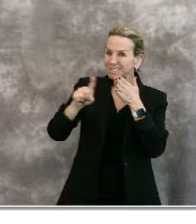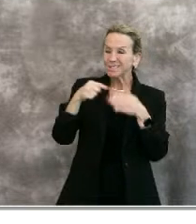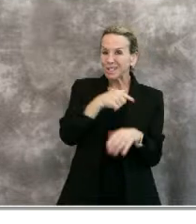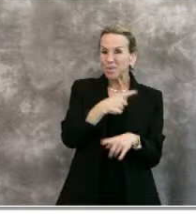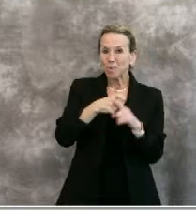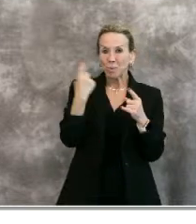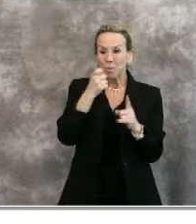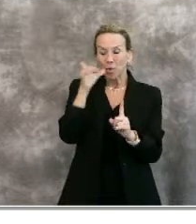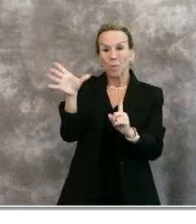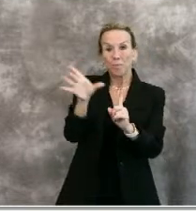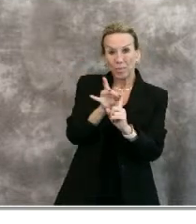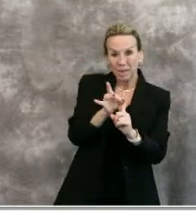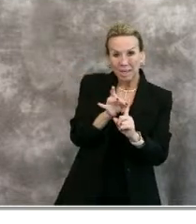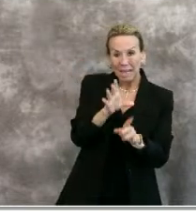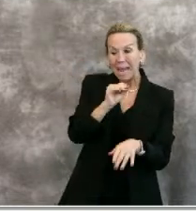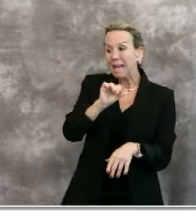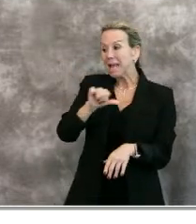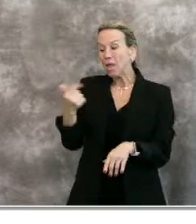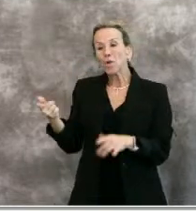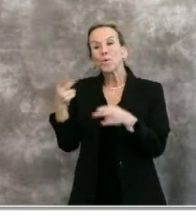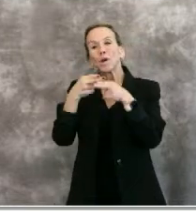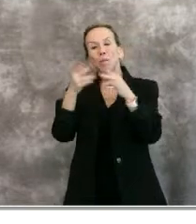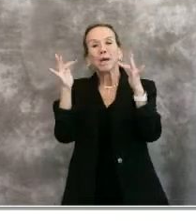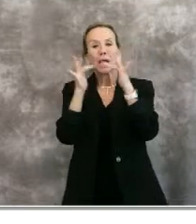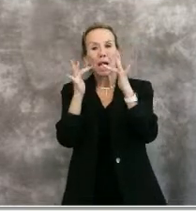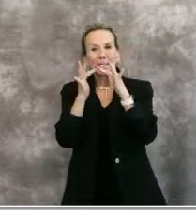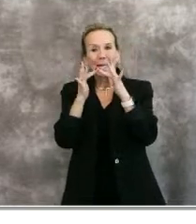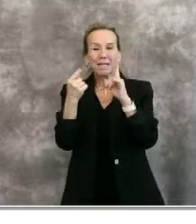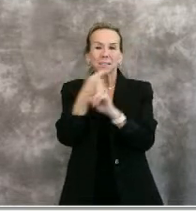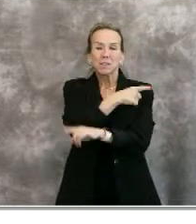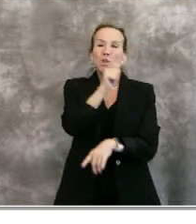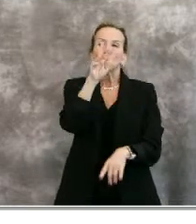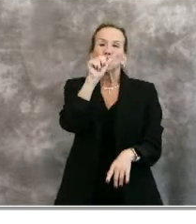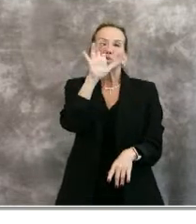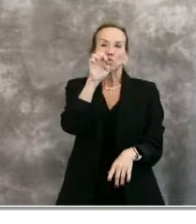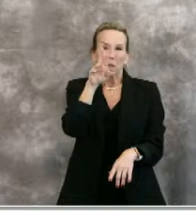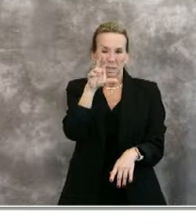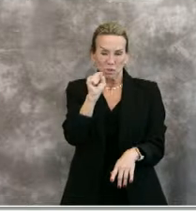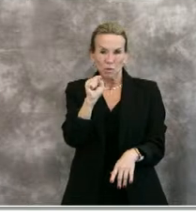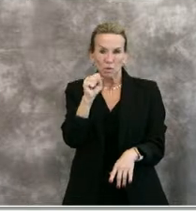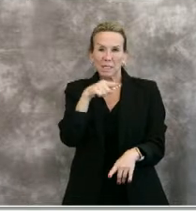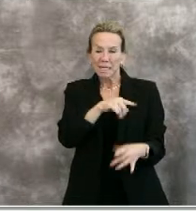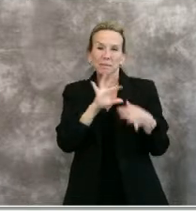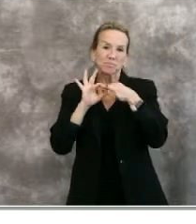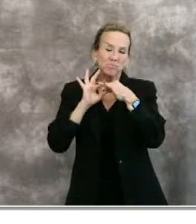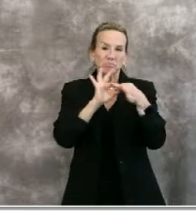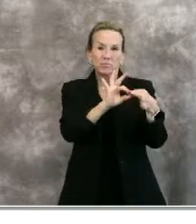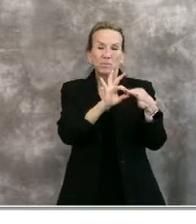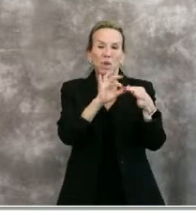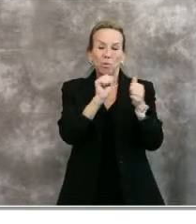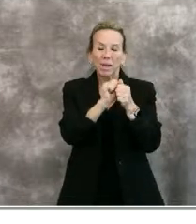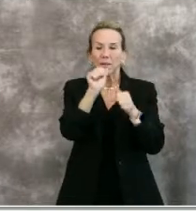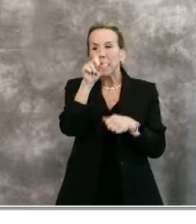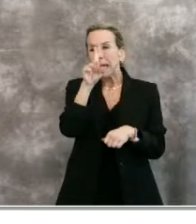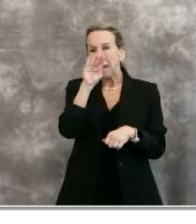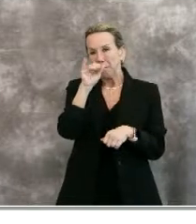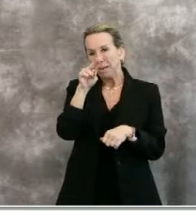related to contact tracers, with a small segment of that related to administrative